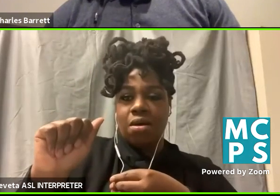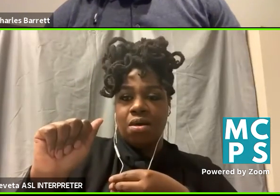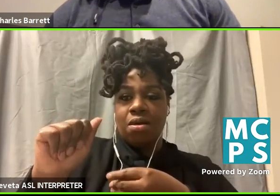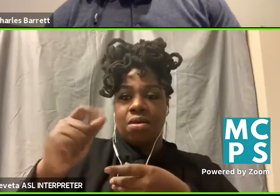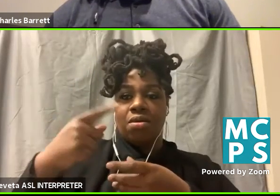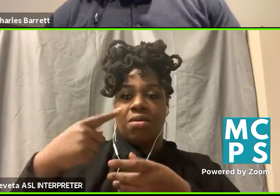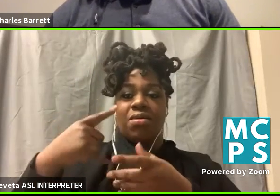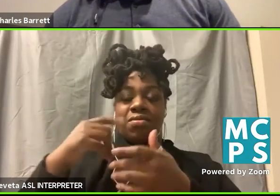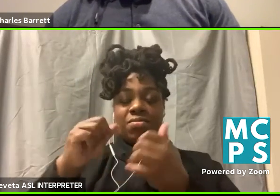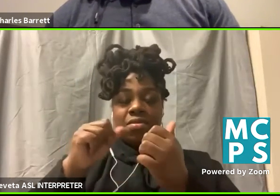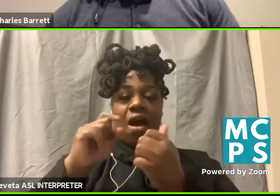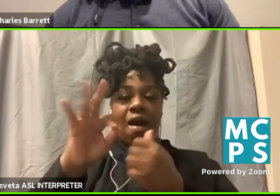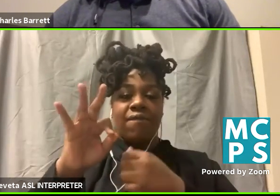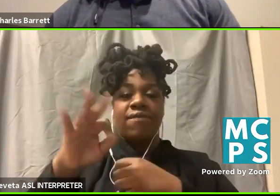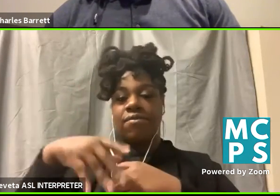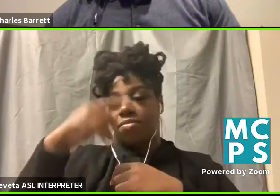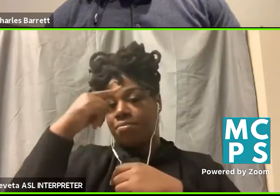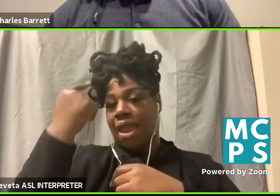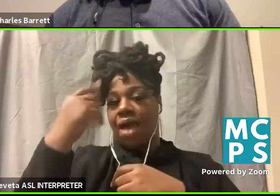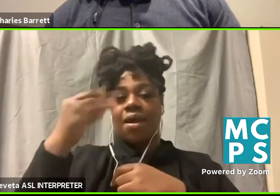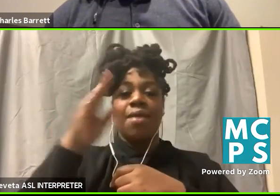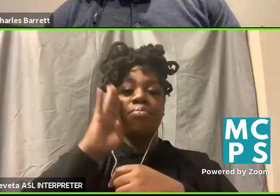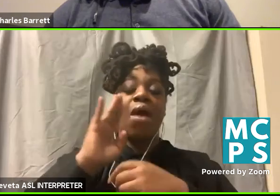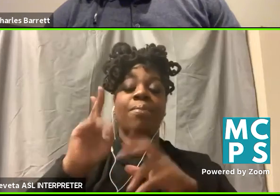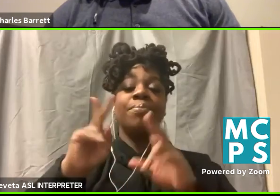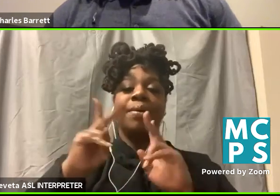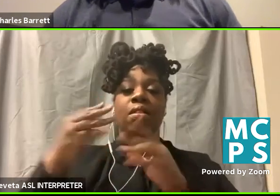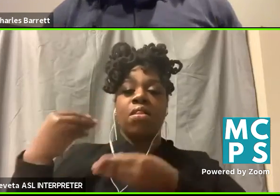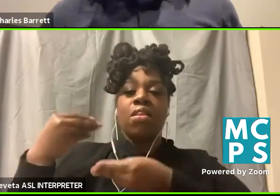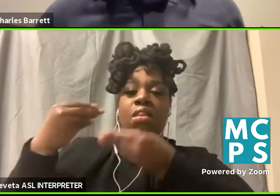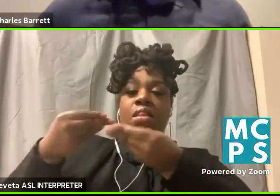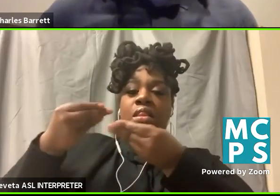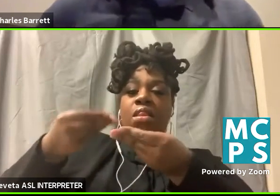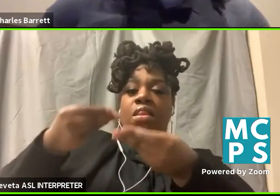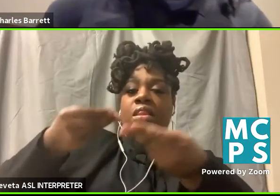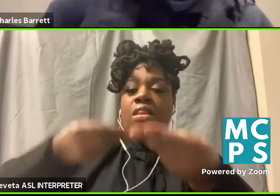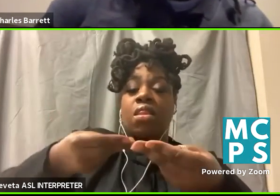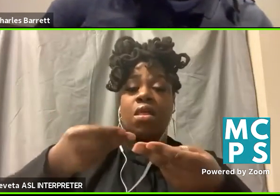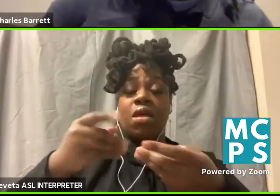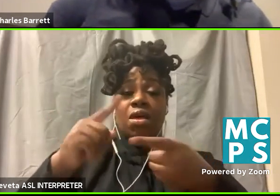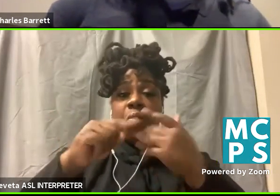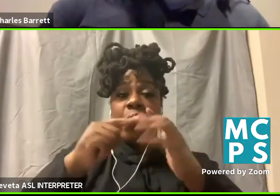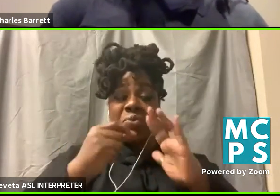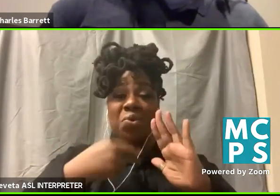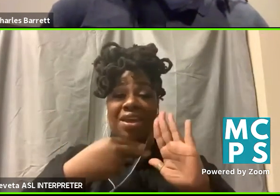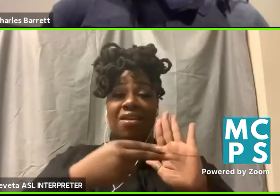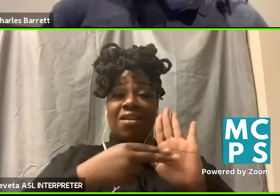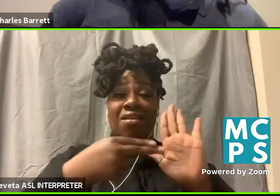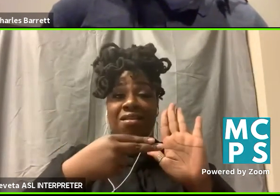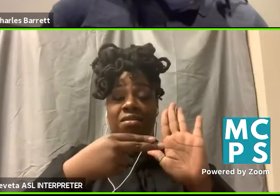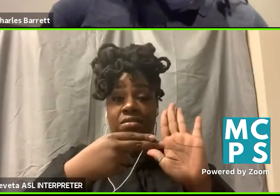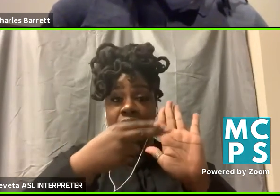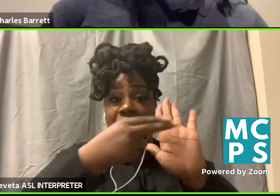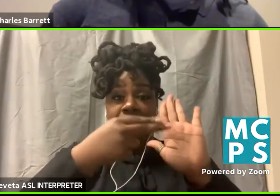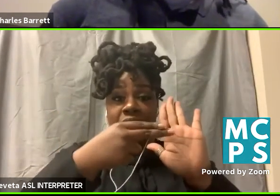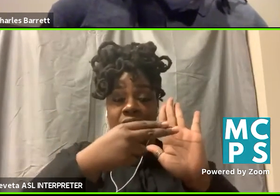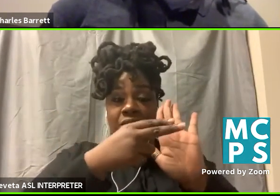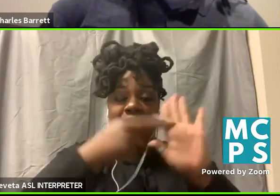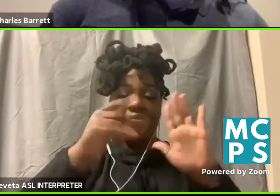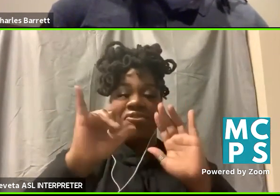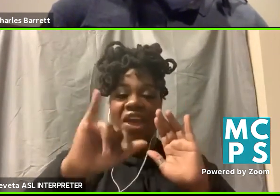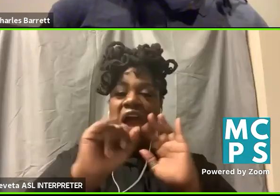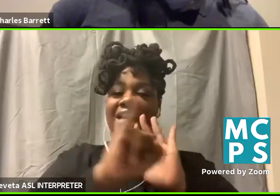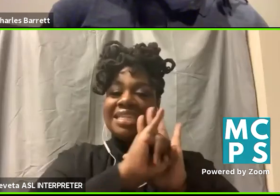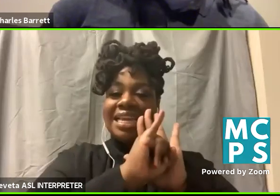Black and Brown people, you know. And when we layer on layers of identity, it becomes all the more damaging. When we think about